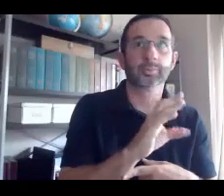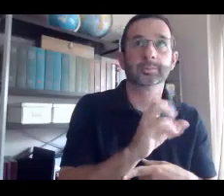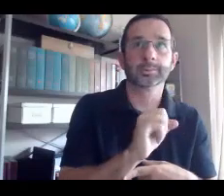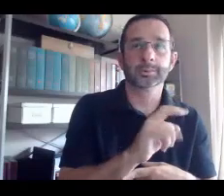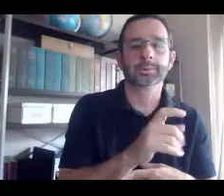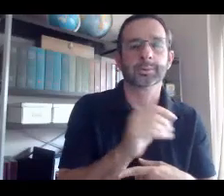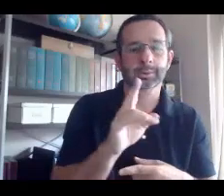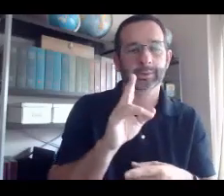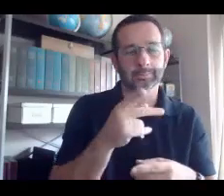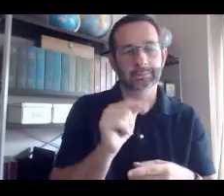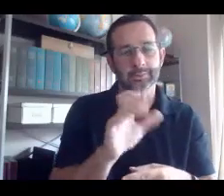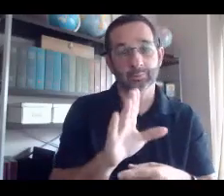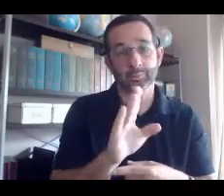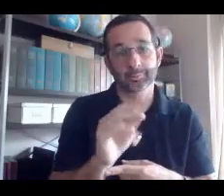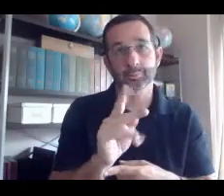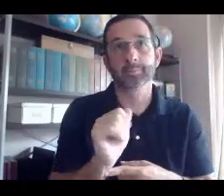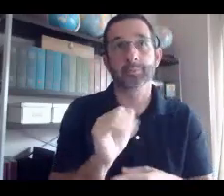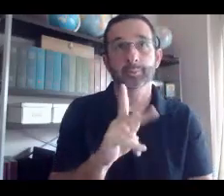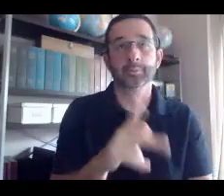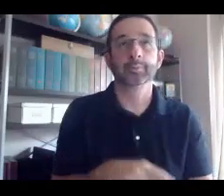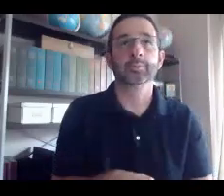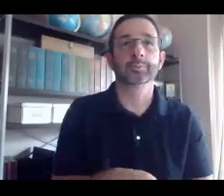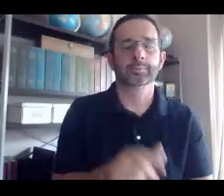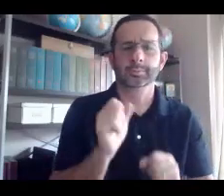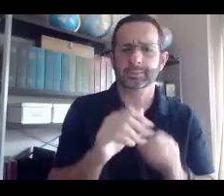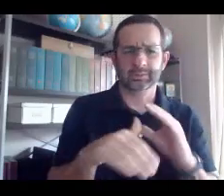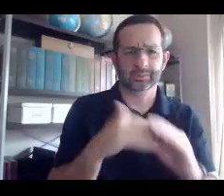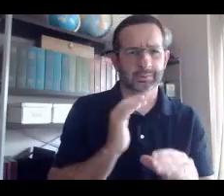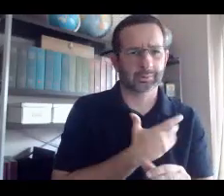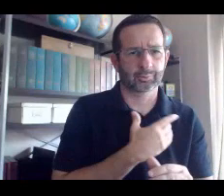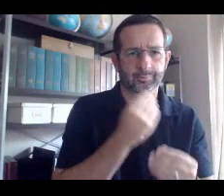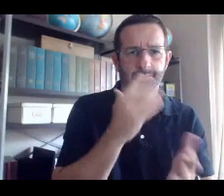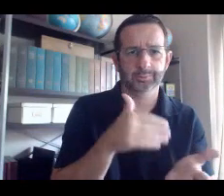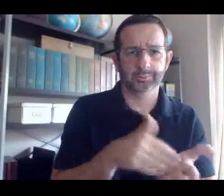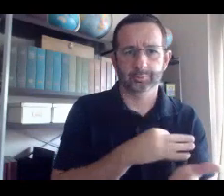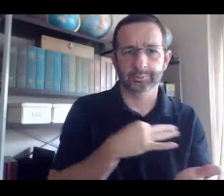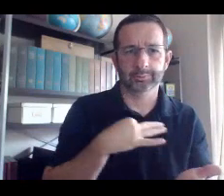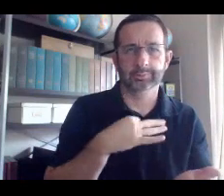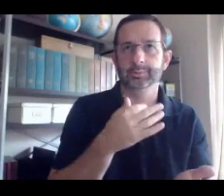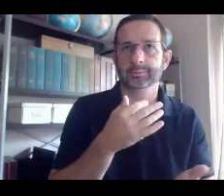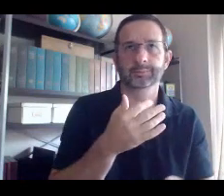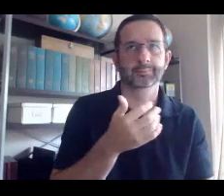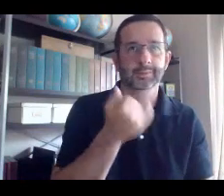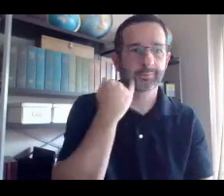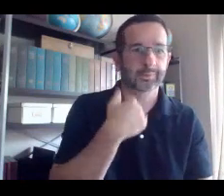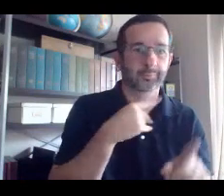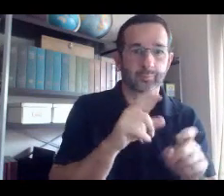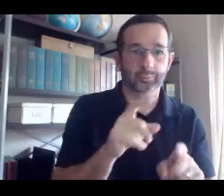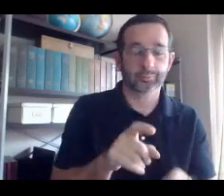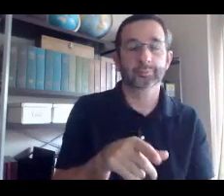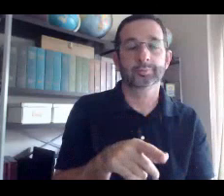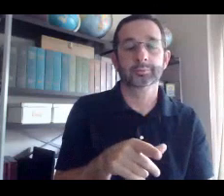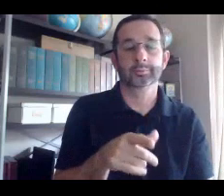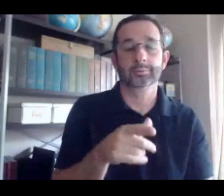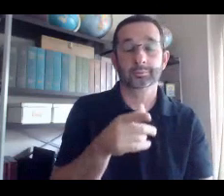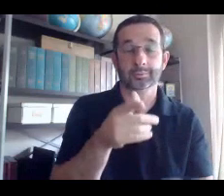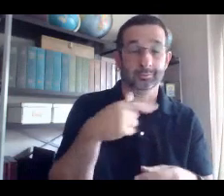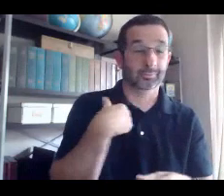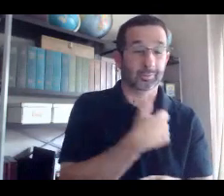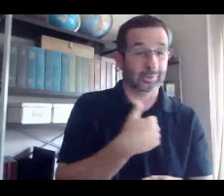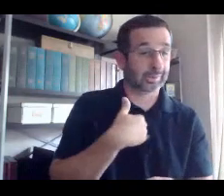We are in a new location for our website, and update your bookmark if you have us bookmarked. We also have information